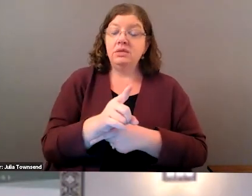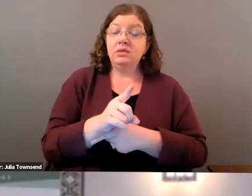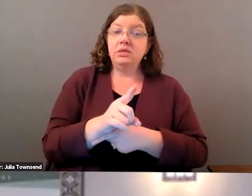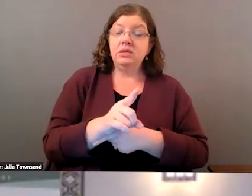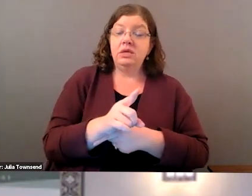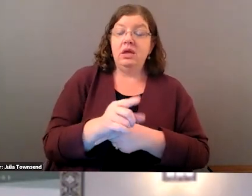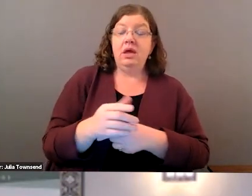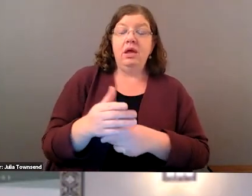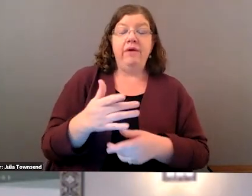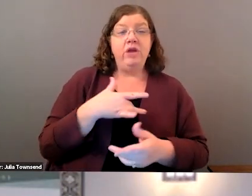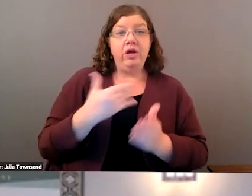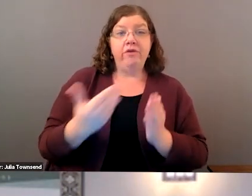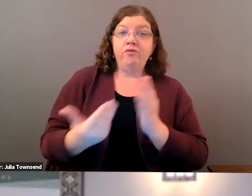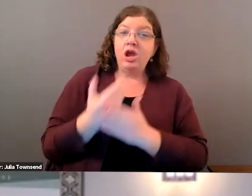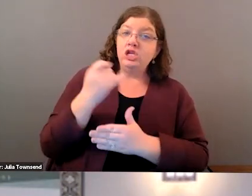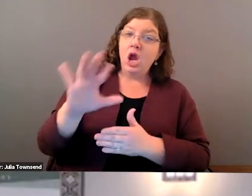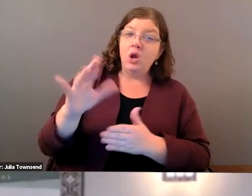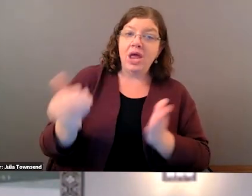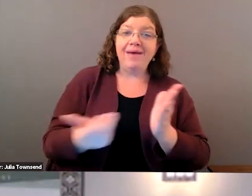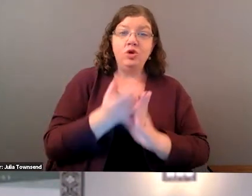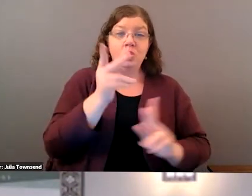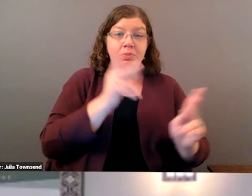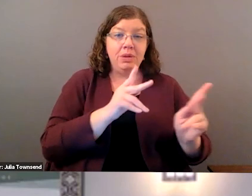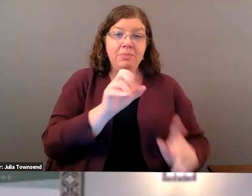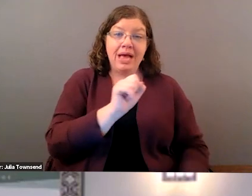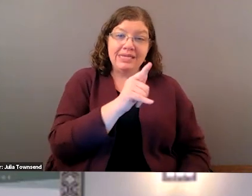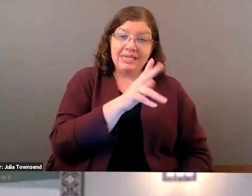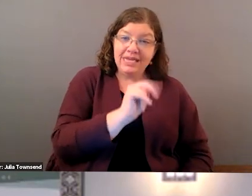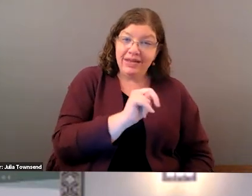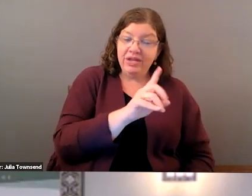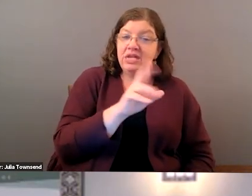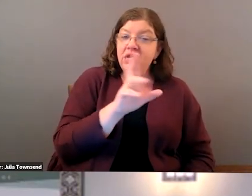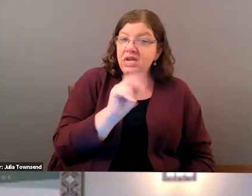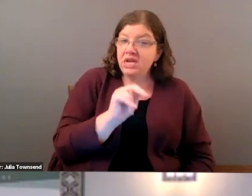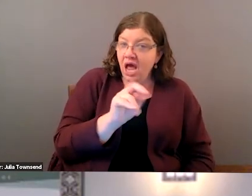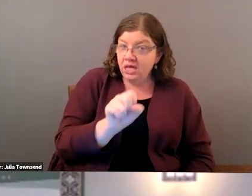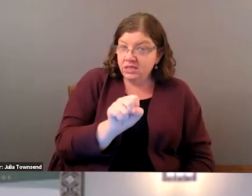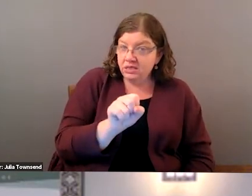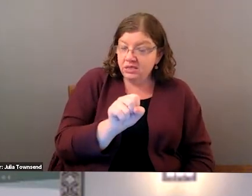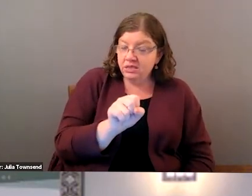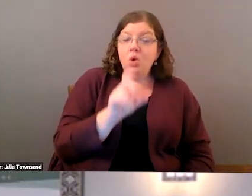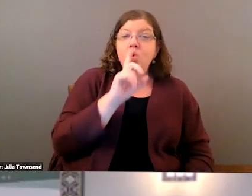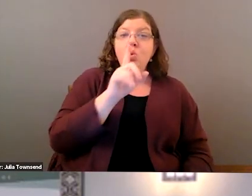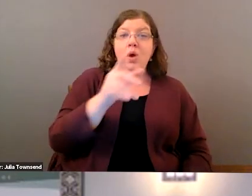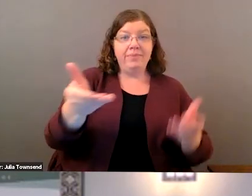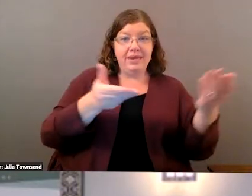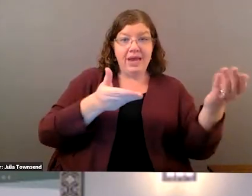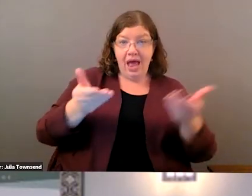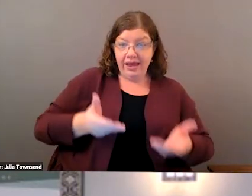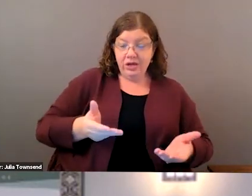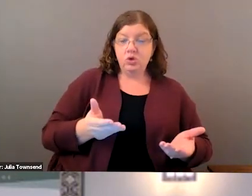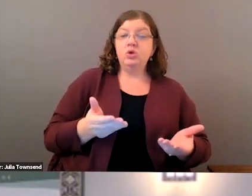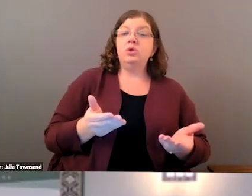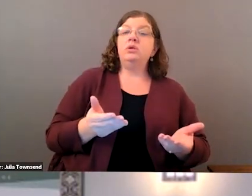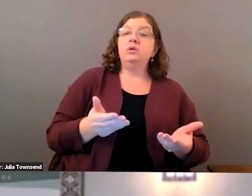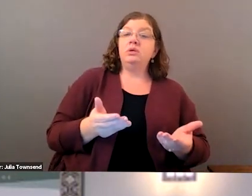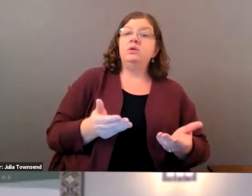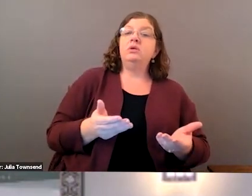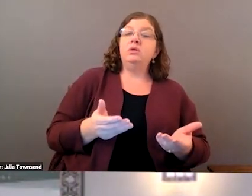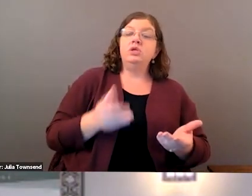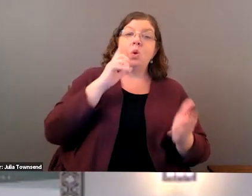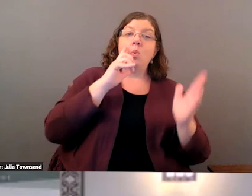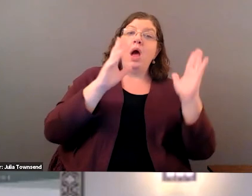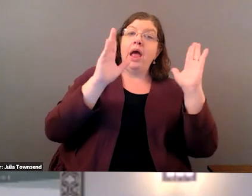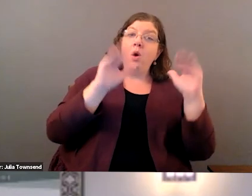air to have some new people such as Stephen Benz that have been hired. So I hope there is